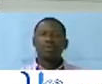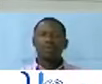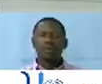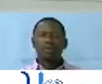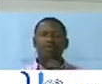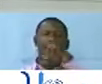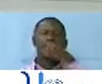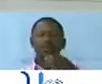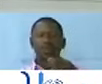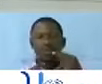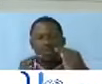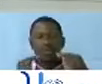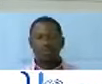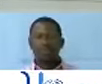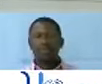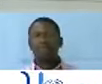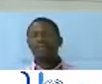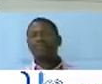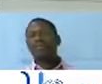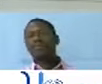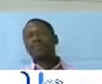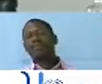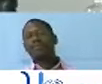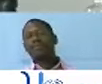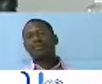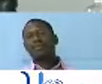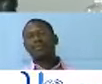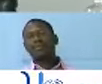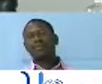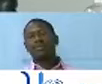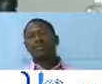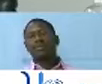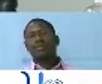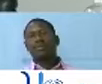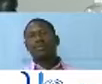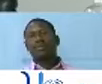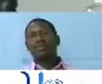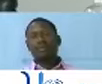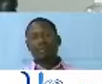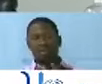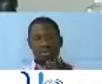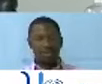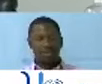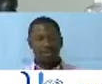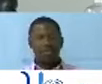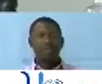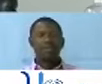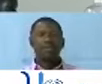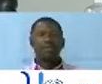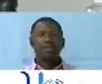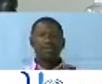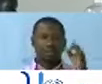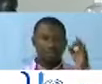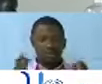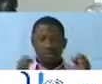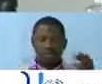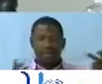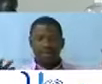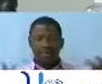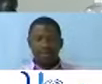In this case, the judiciary invited the executive to deal with its